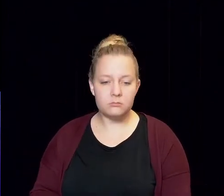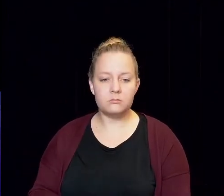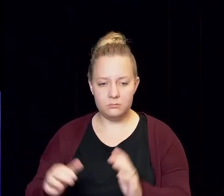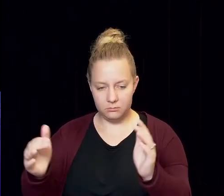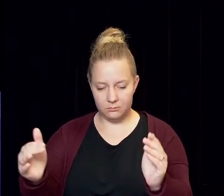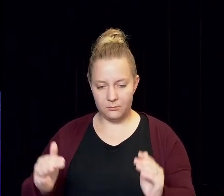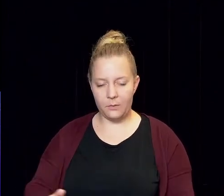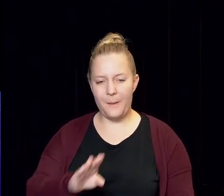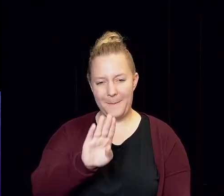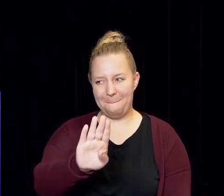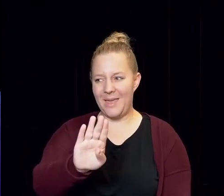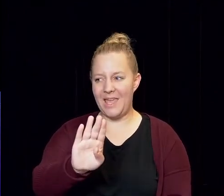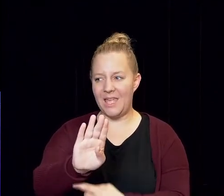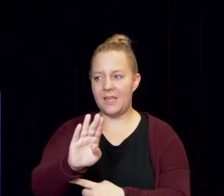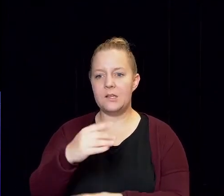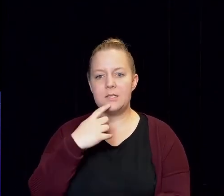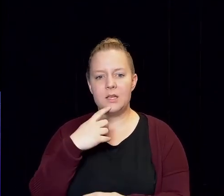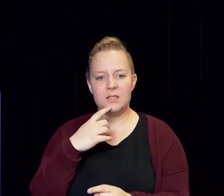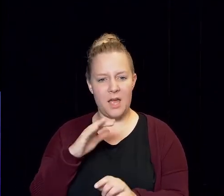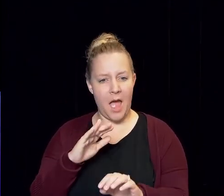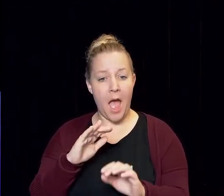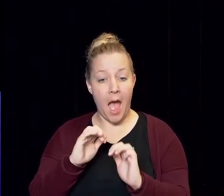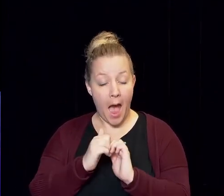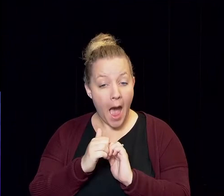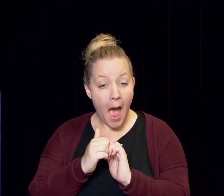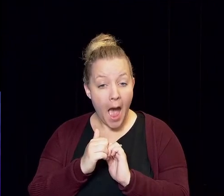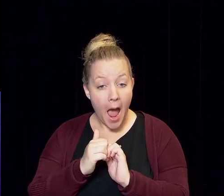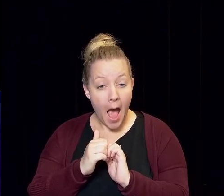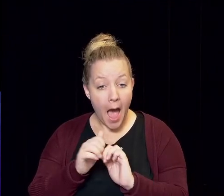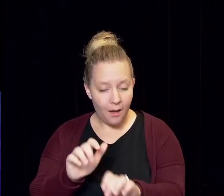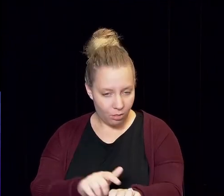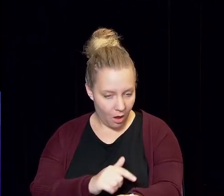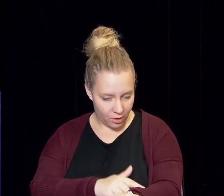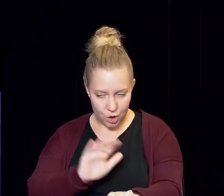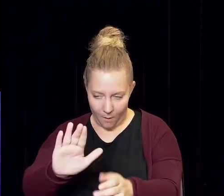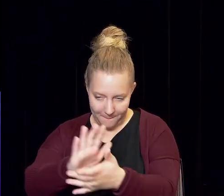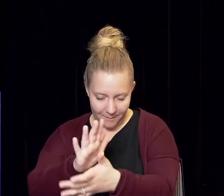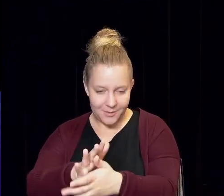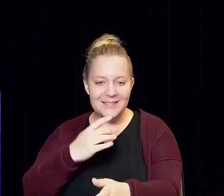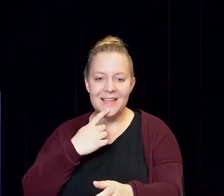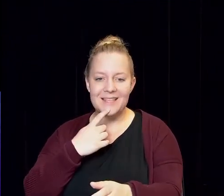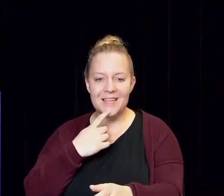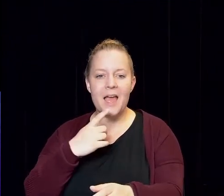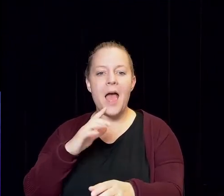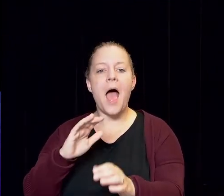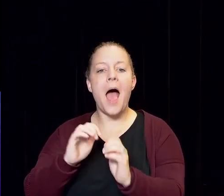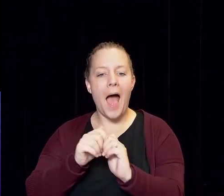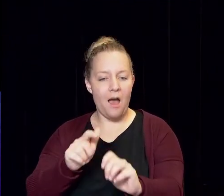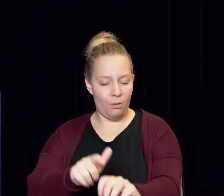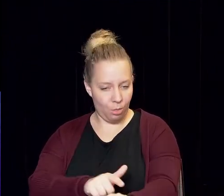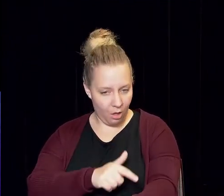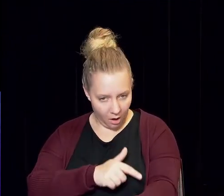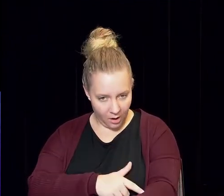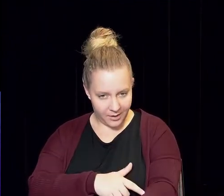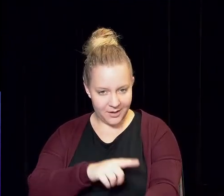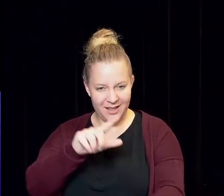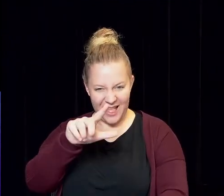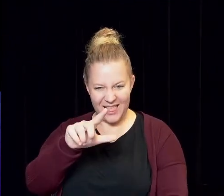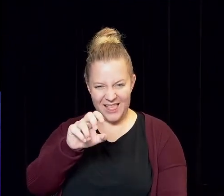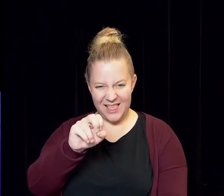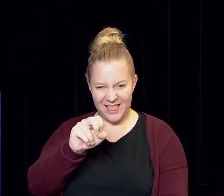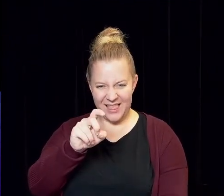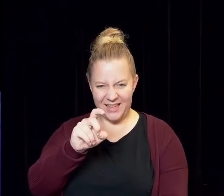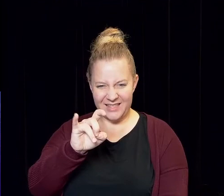it says at this rate, how long, sorry, in your paper it says long. So how long does it take Lexi to paint